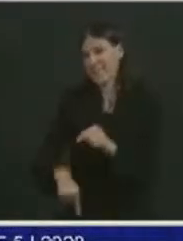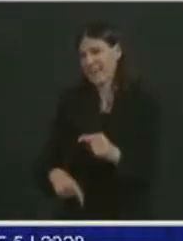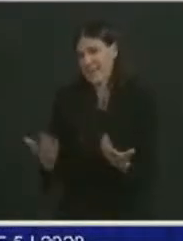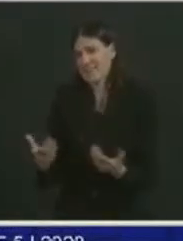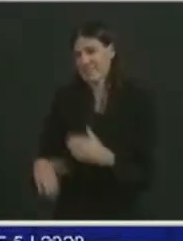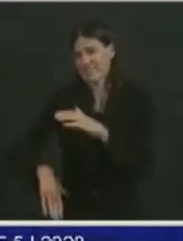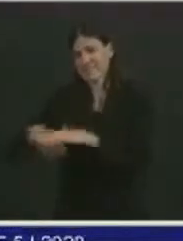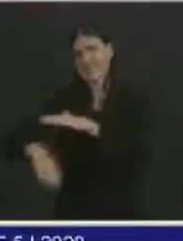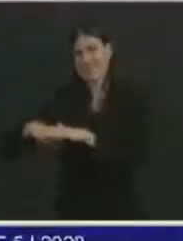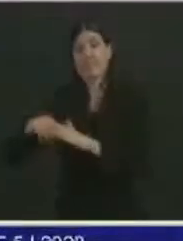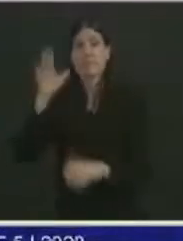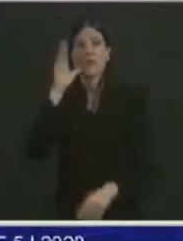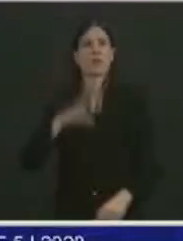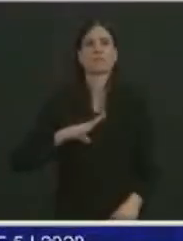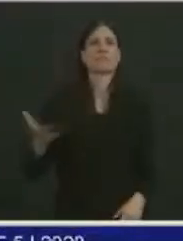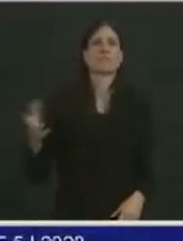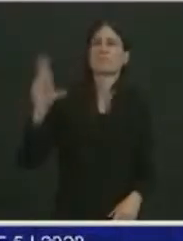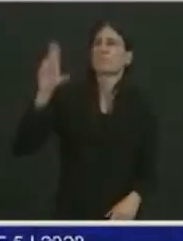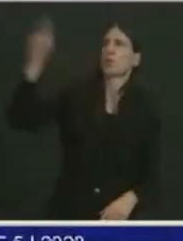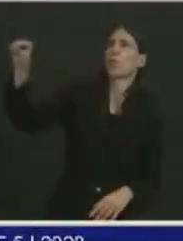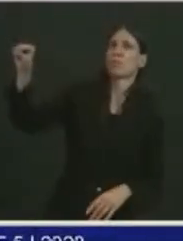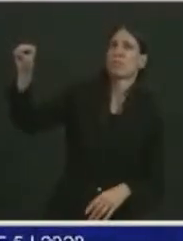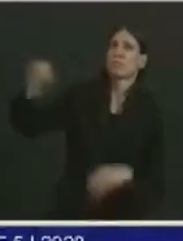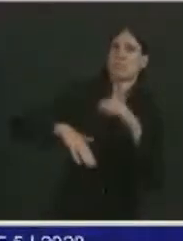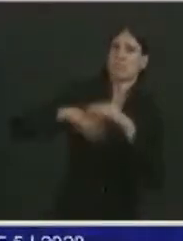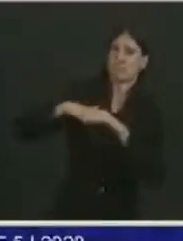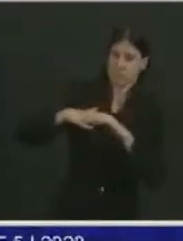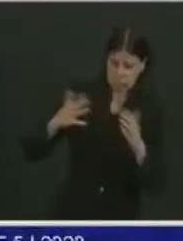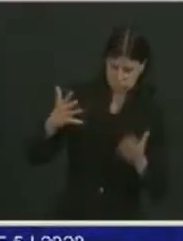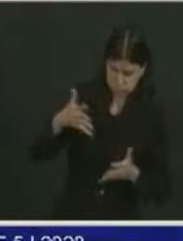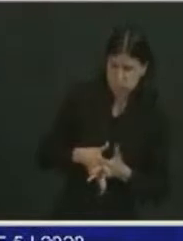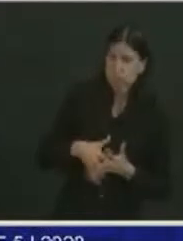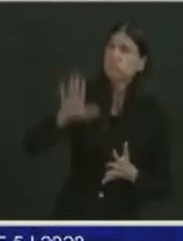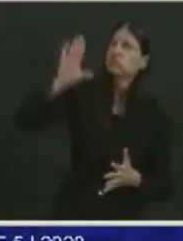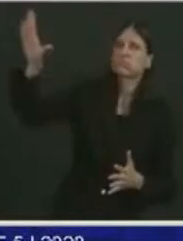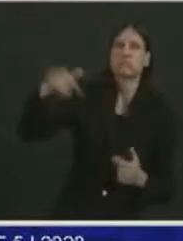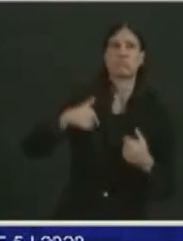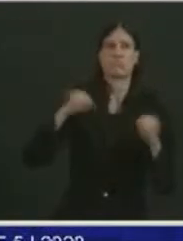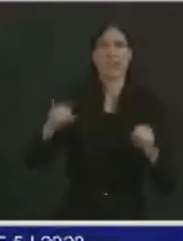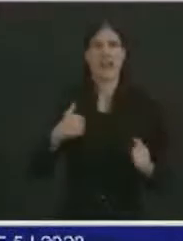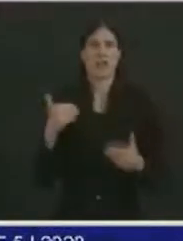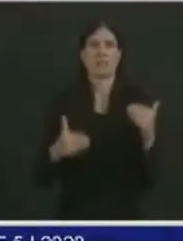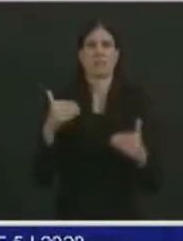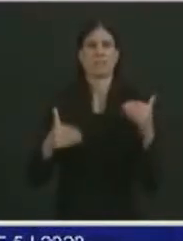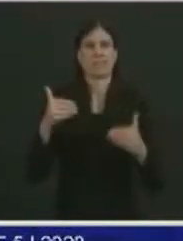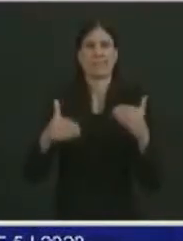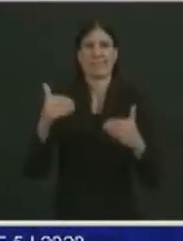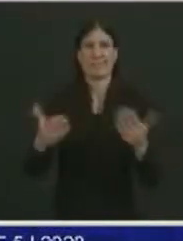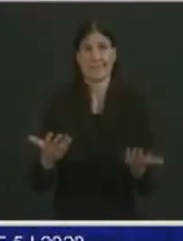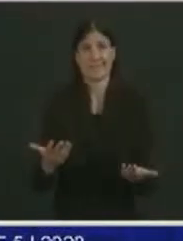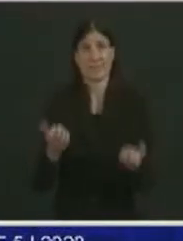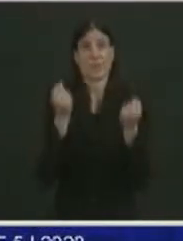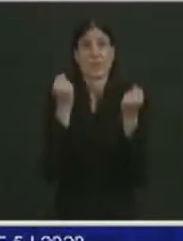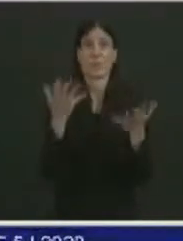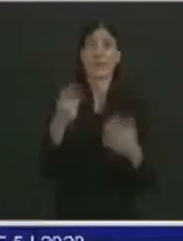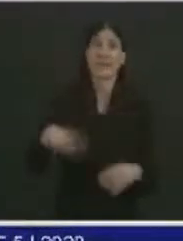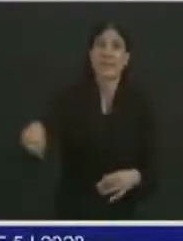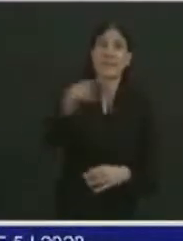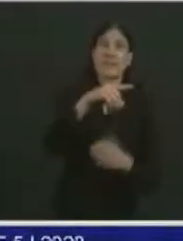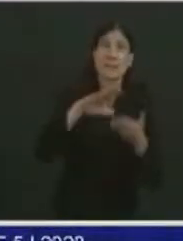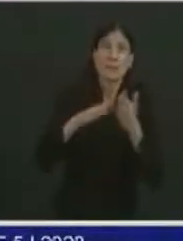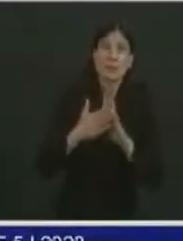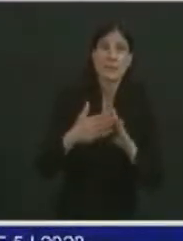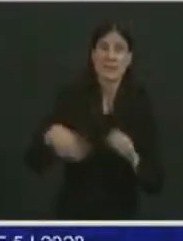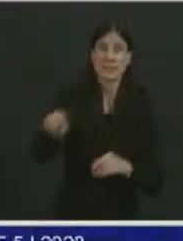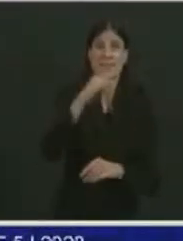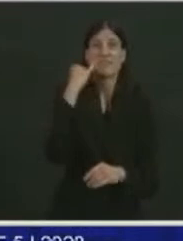own fibers and what's true to all of us as a community. How can we take what we're seeing exposed here and